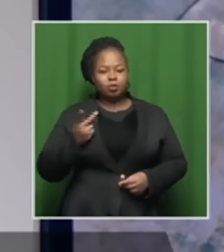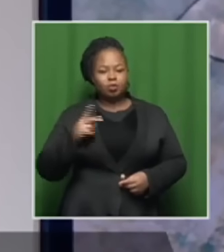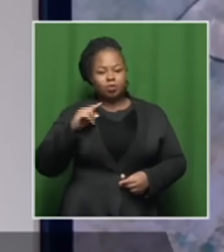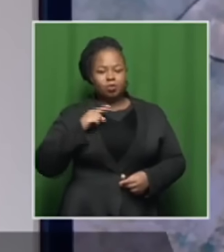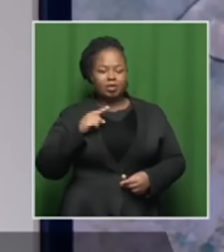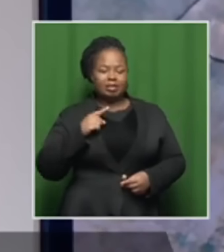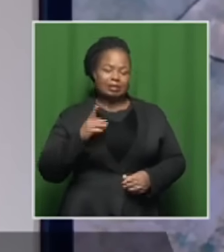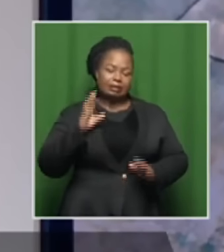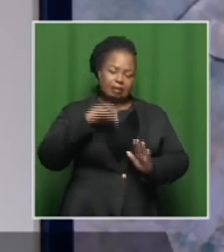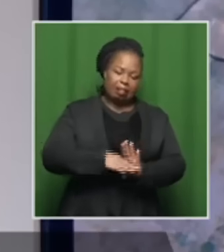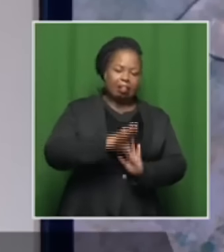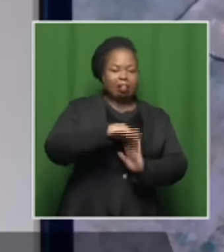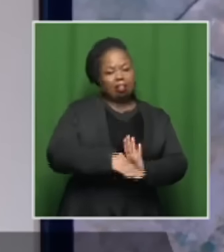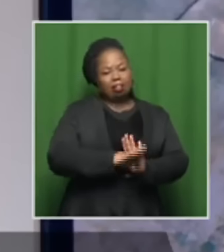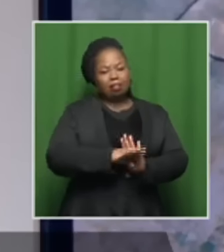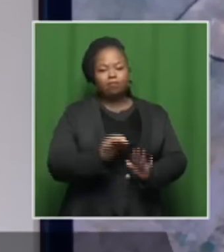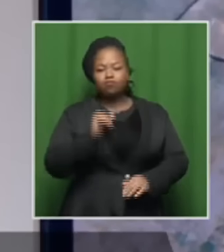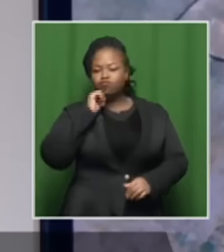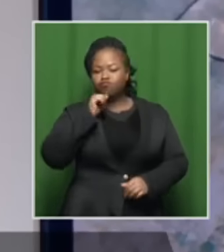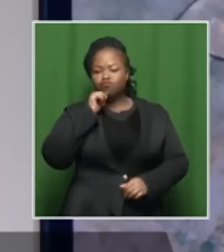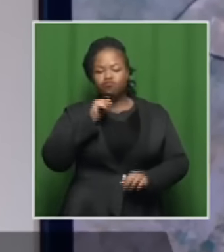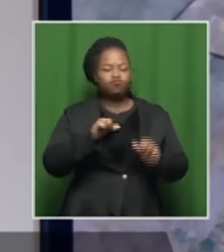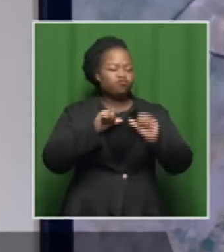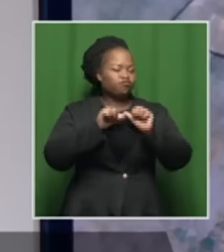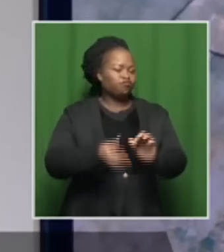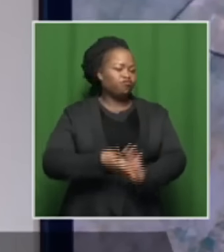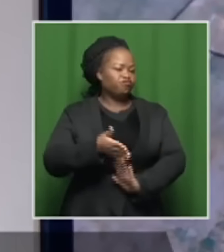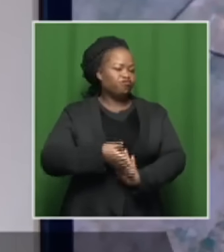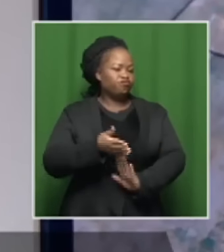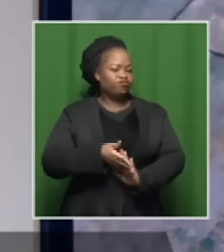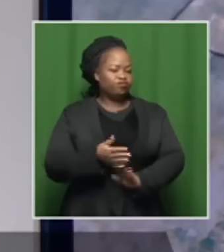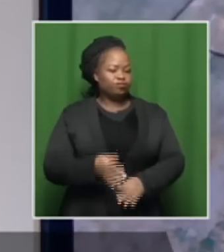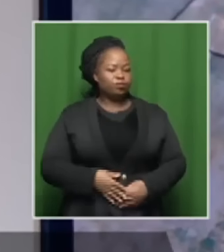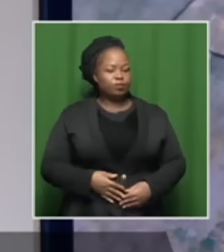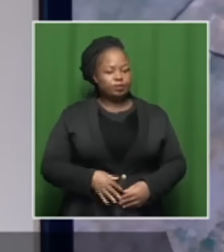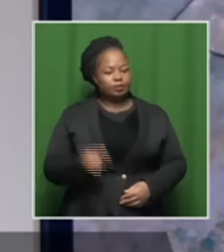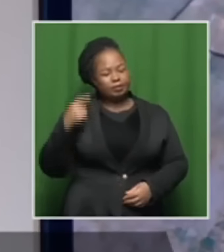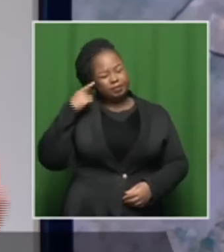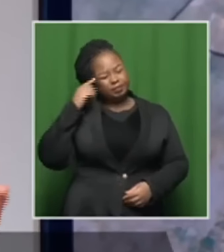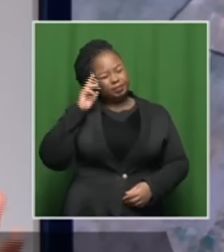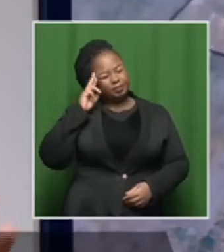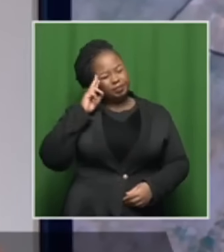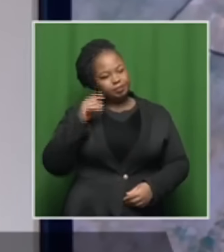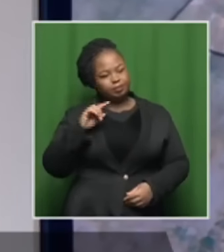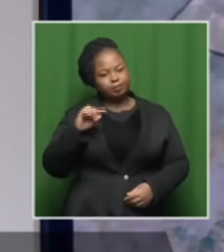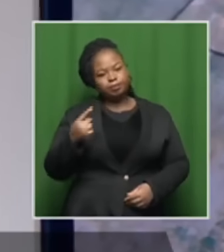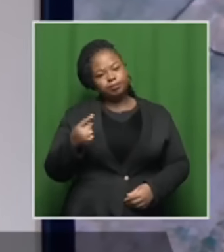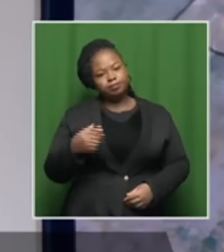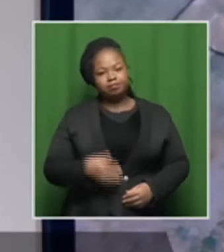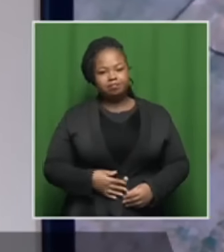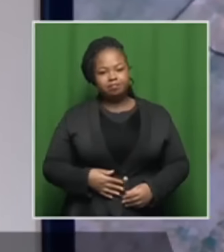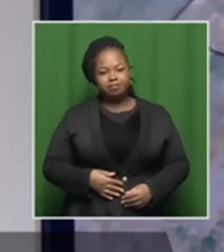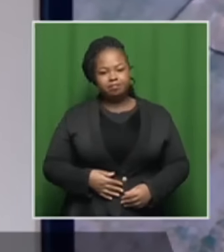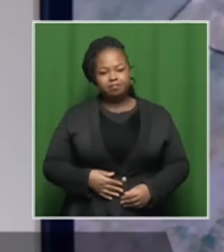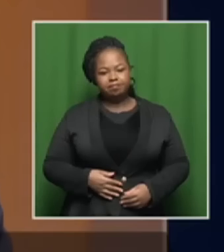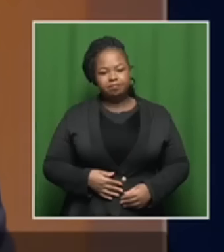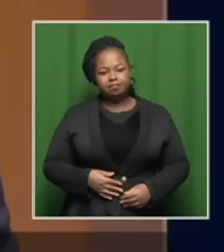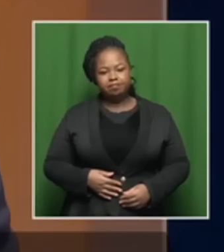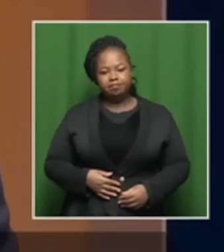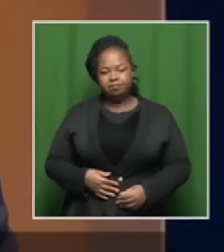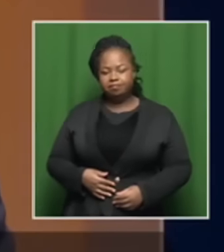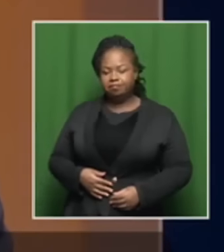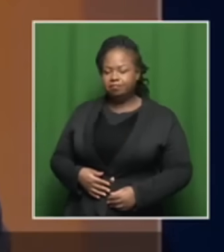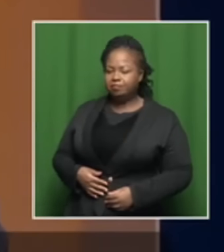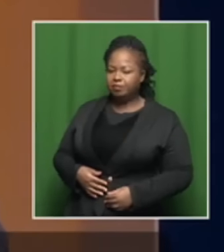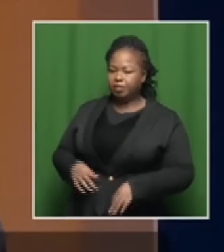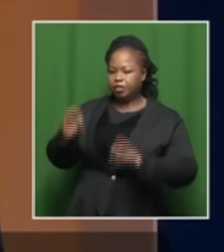been downs. We're still going through it. But what would you say are some of the fondest memories for you here at SABC News? I mean,